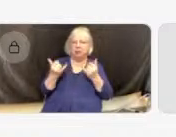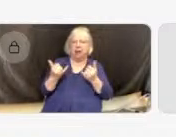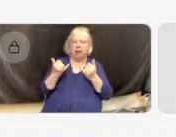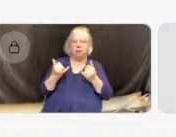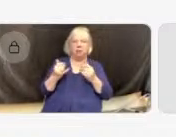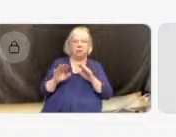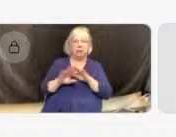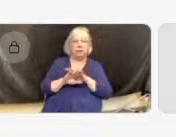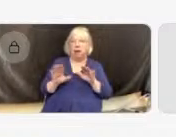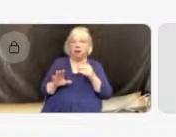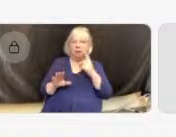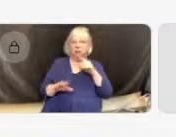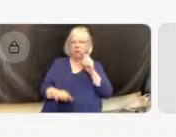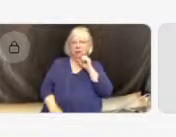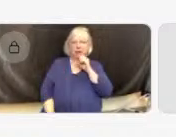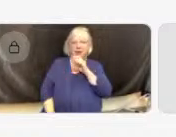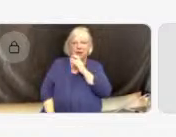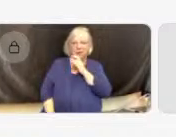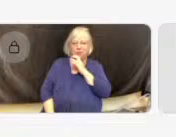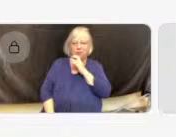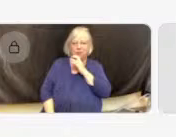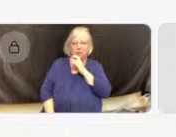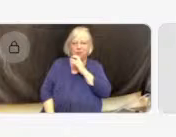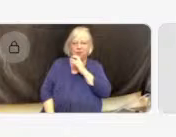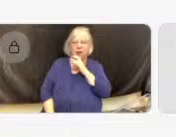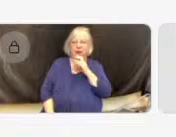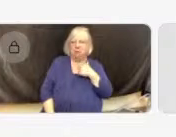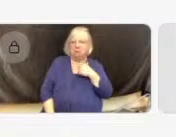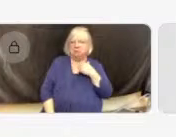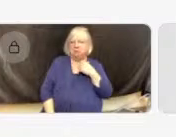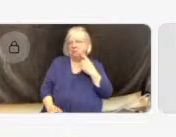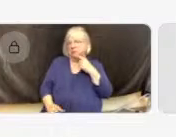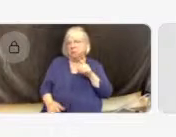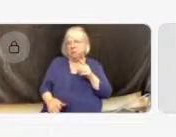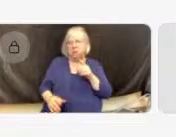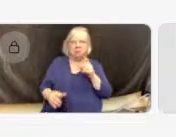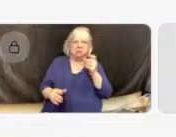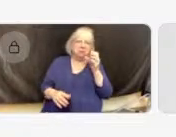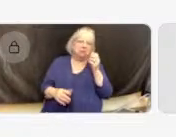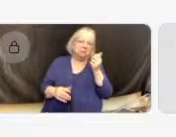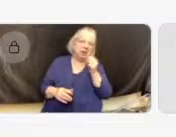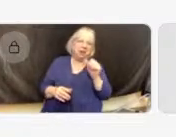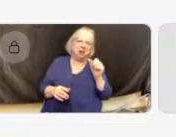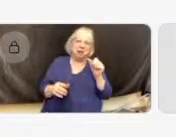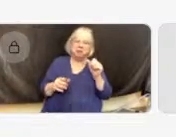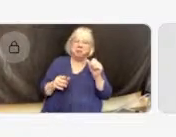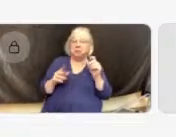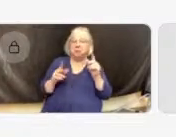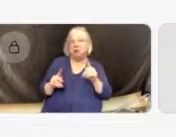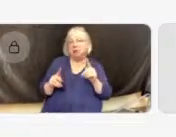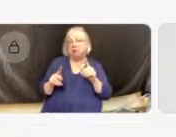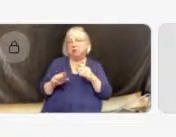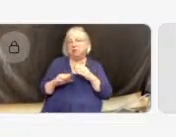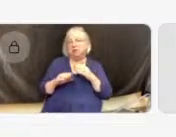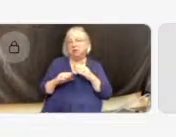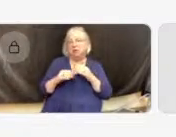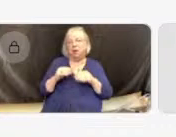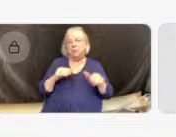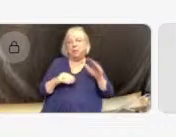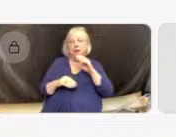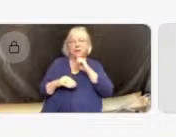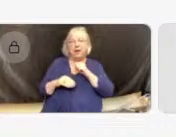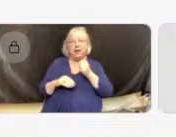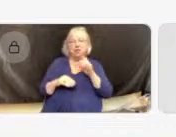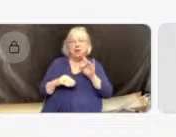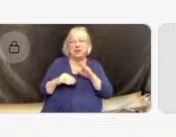for seniors, it's for, I guess, anyone of any age over 18 who can rent, I don't know.